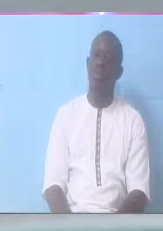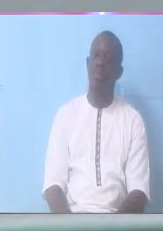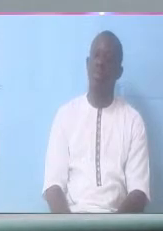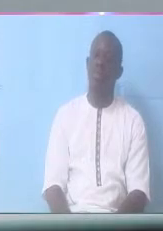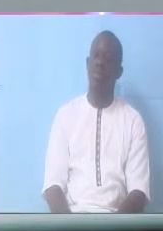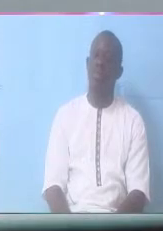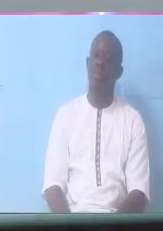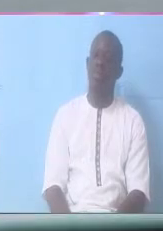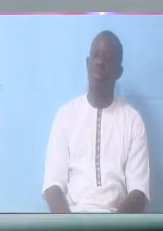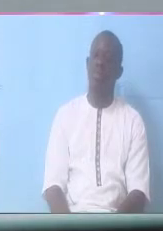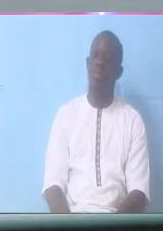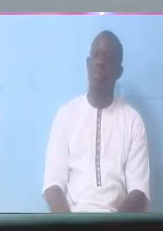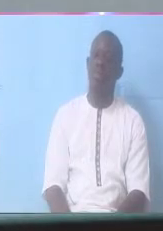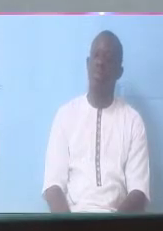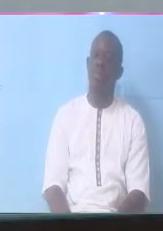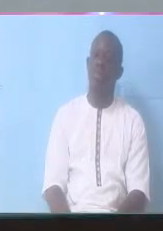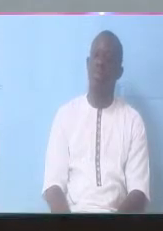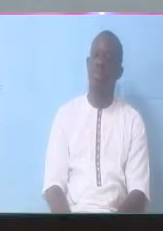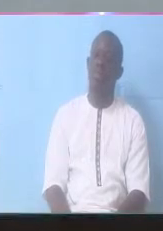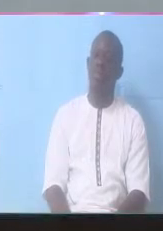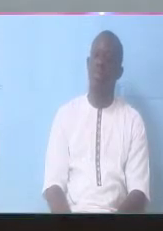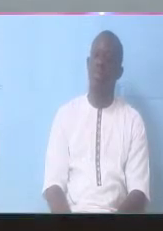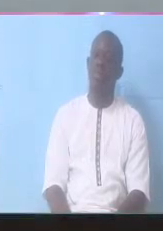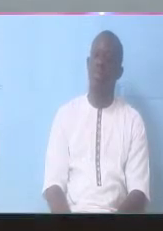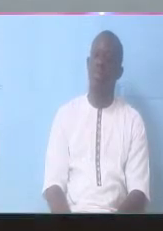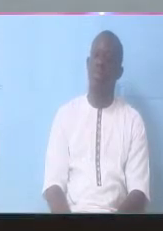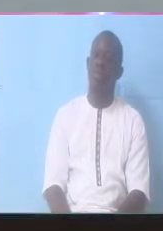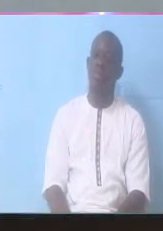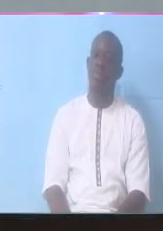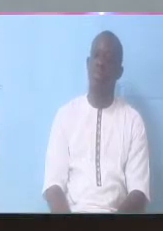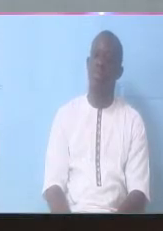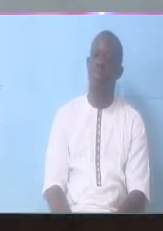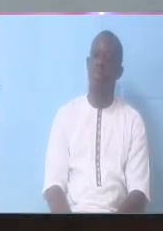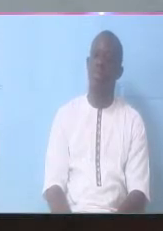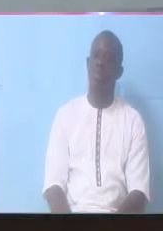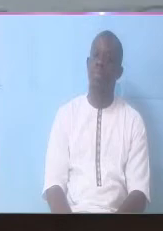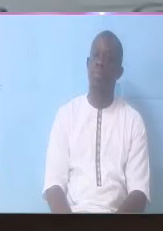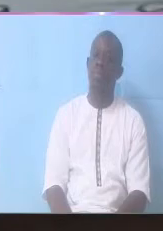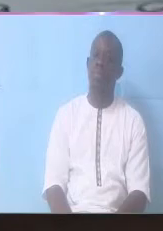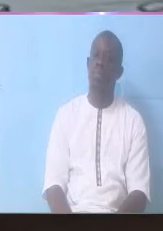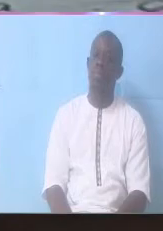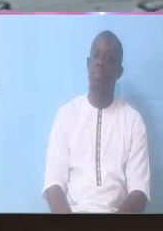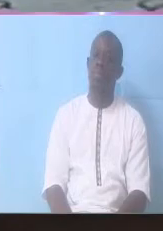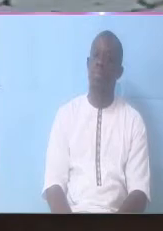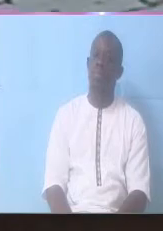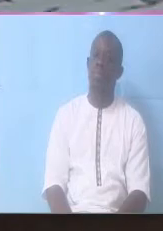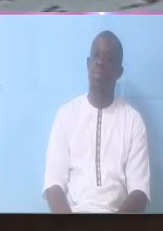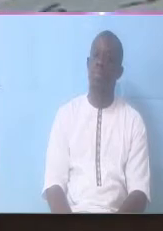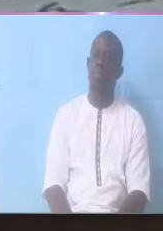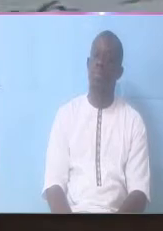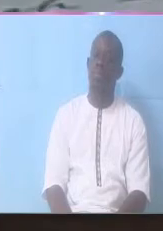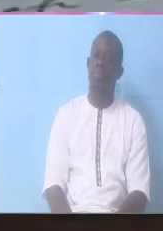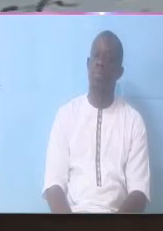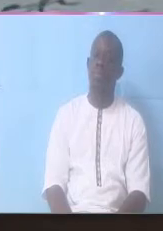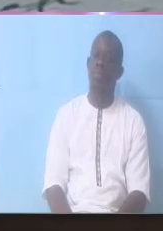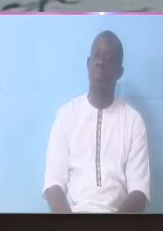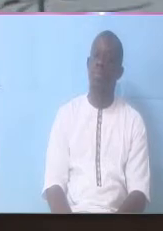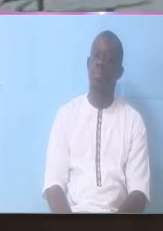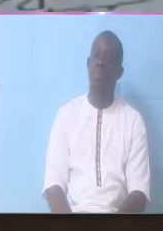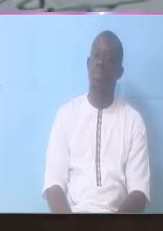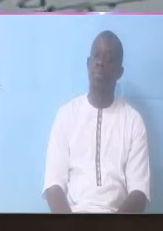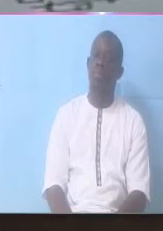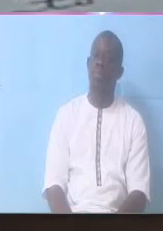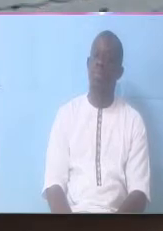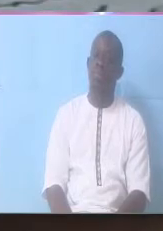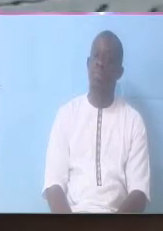Dobong, Mustafa James Kujabi Dobong, Alaji Maifati GMC Party, Sidi Ajata